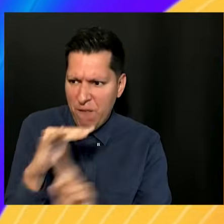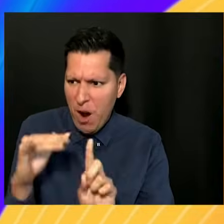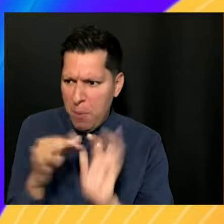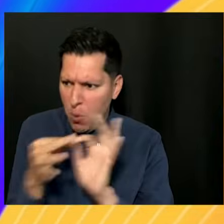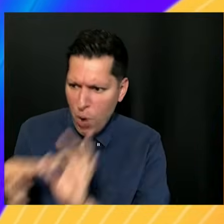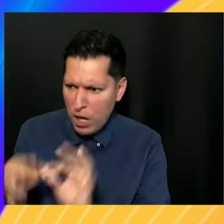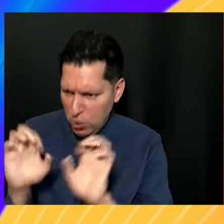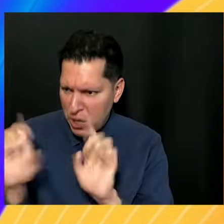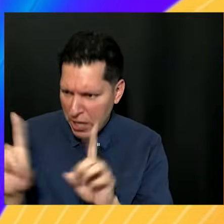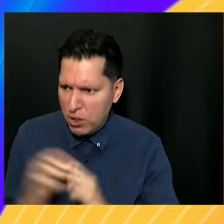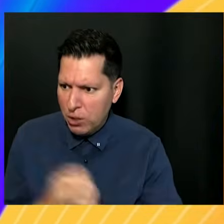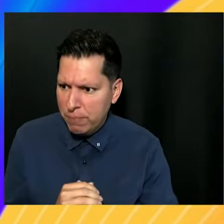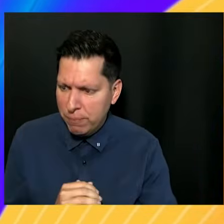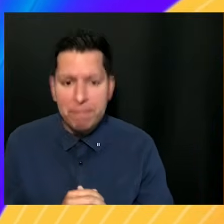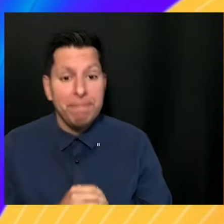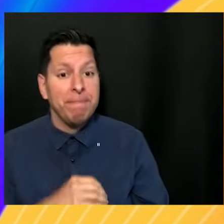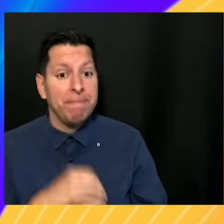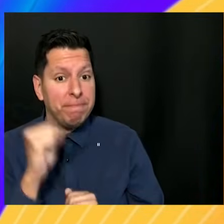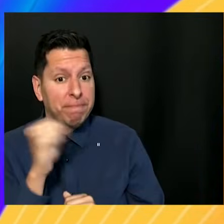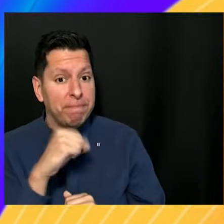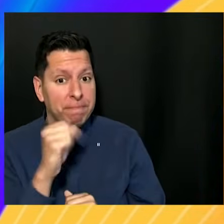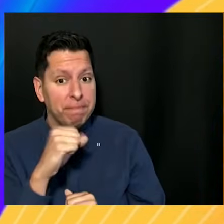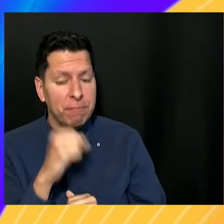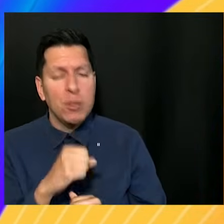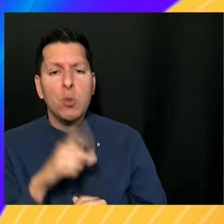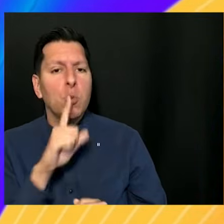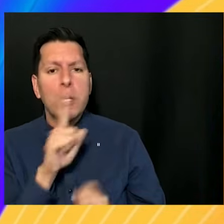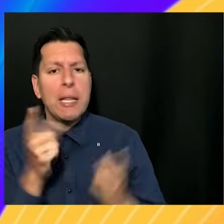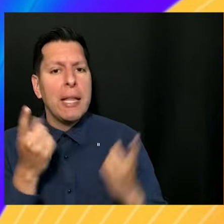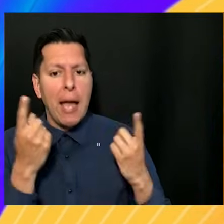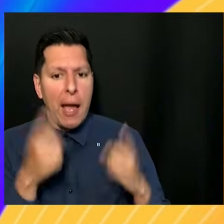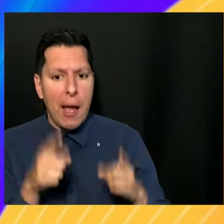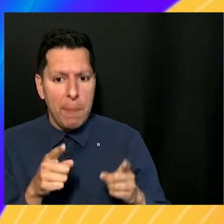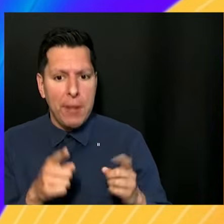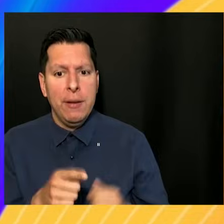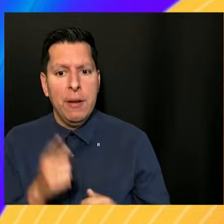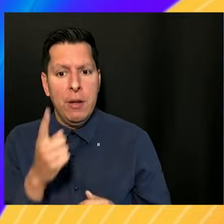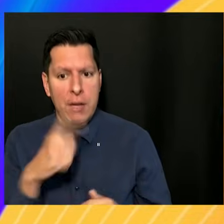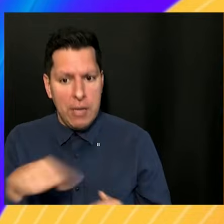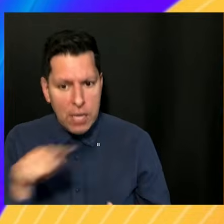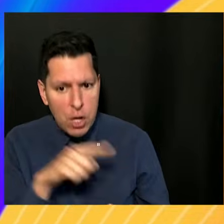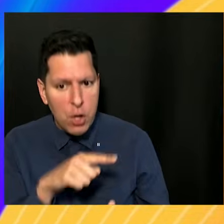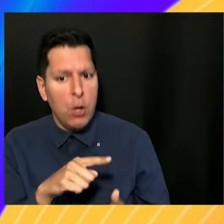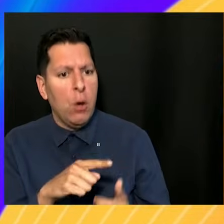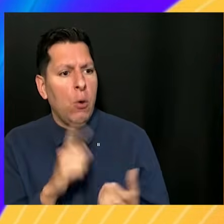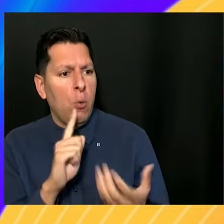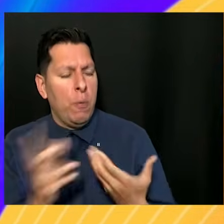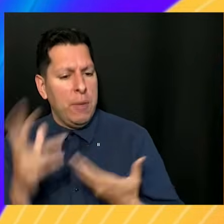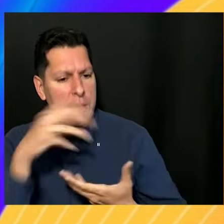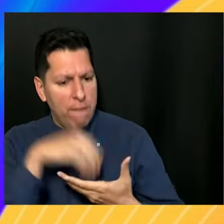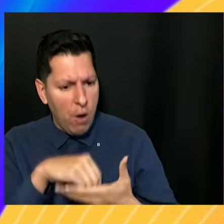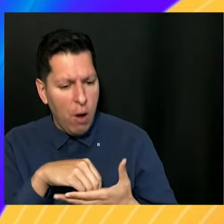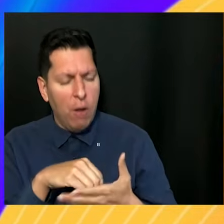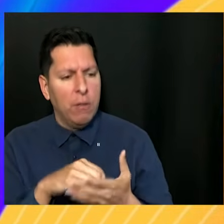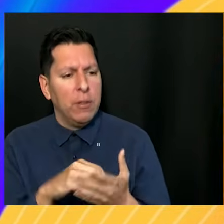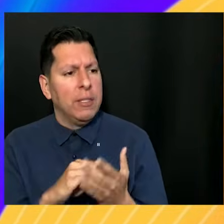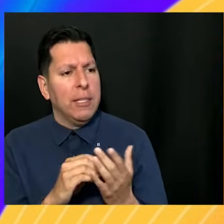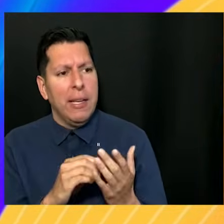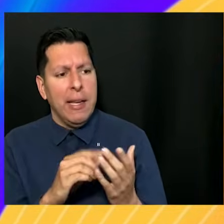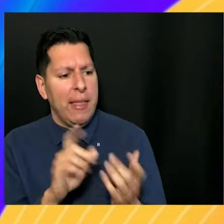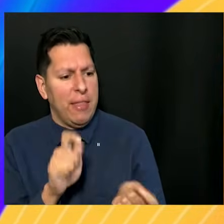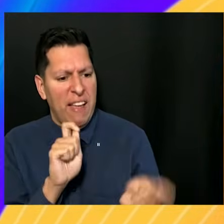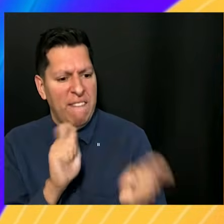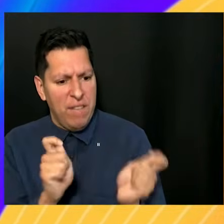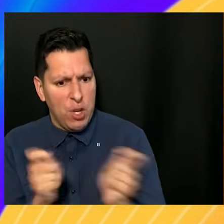and so what this does is that's kind of differentiated from some of the other configs. So it gives you a